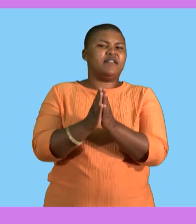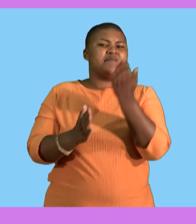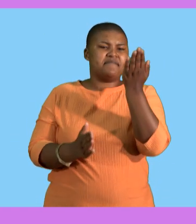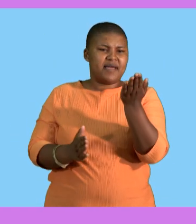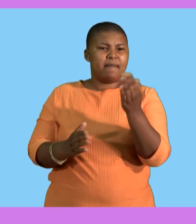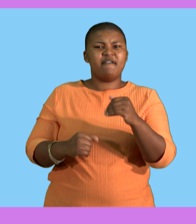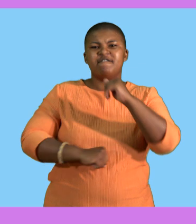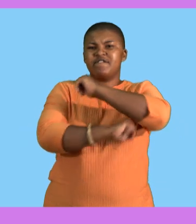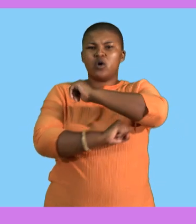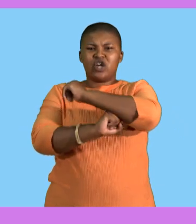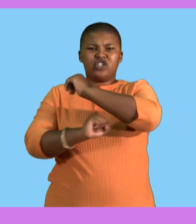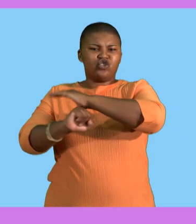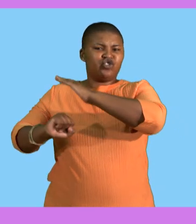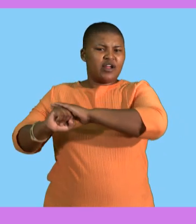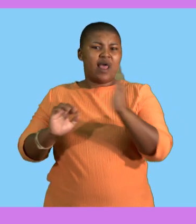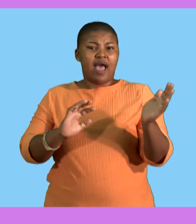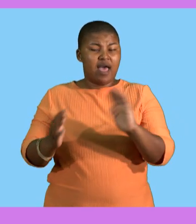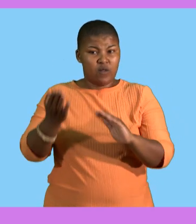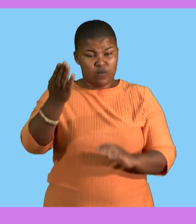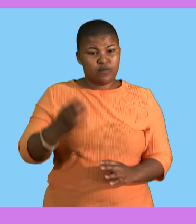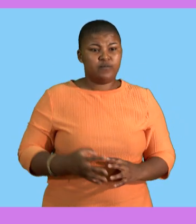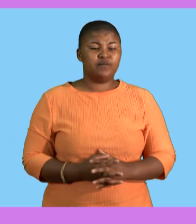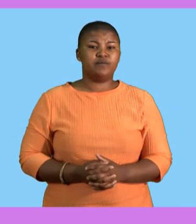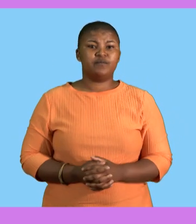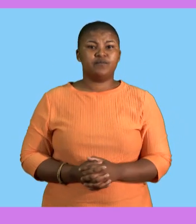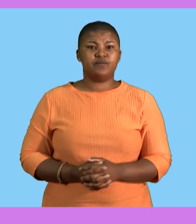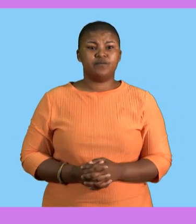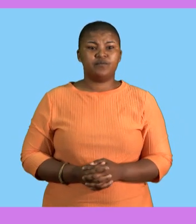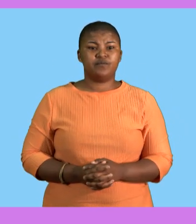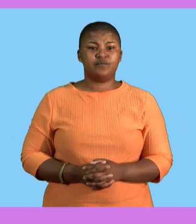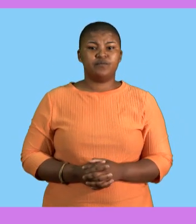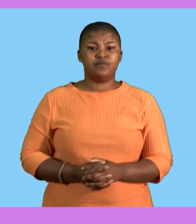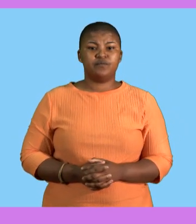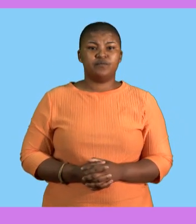what the foundation walls are going to look like.